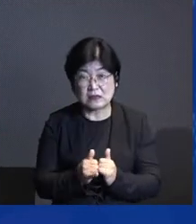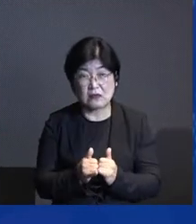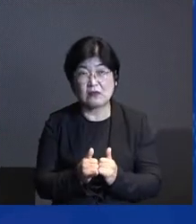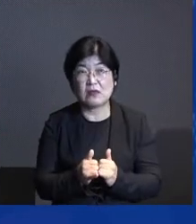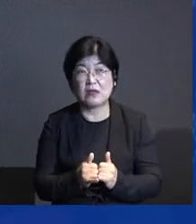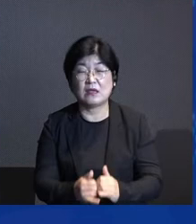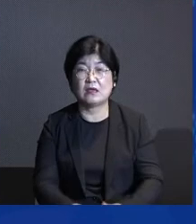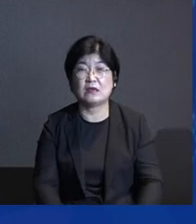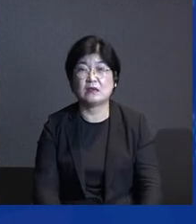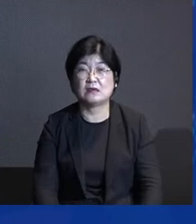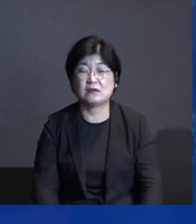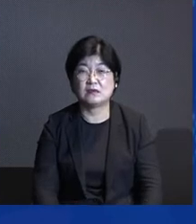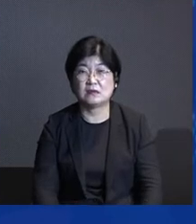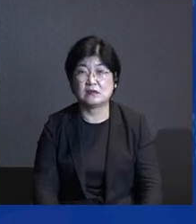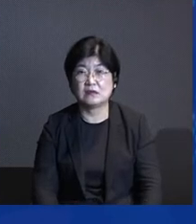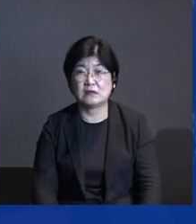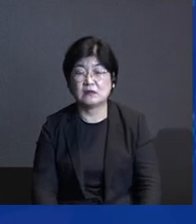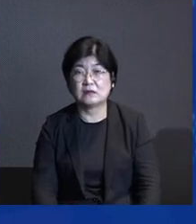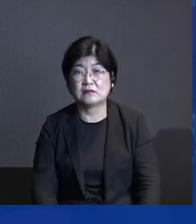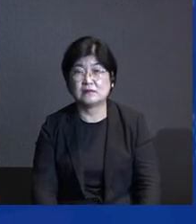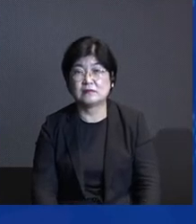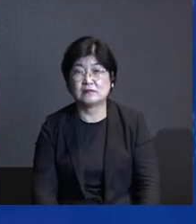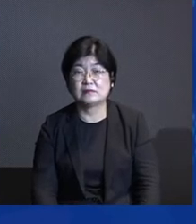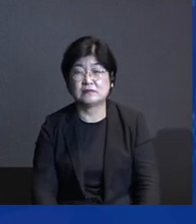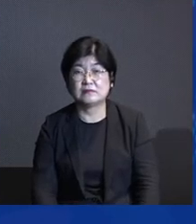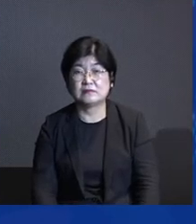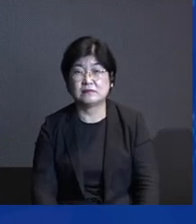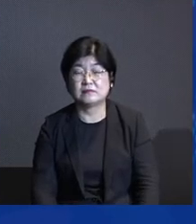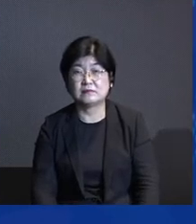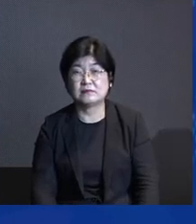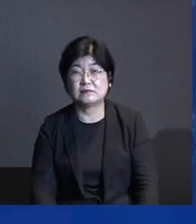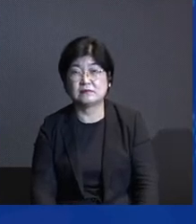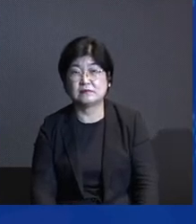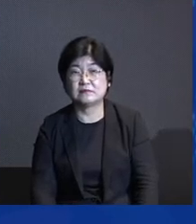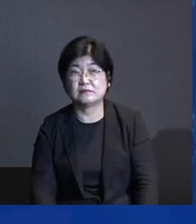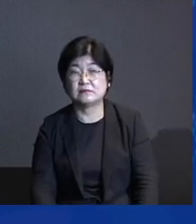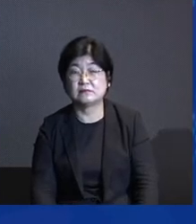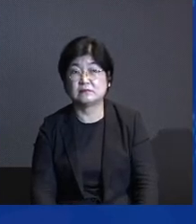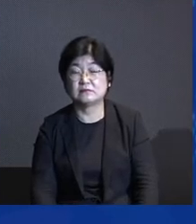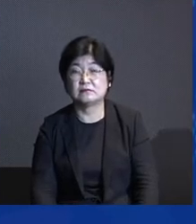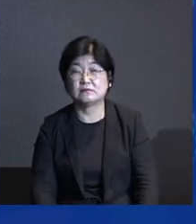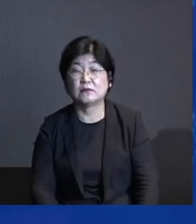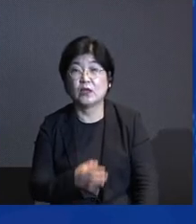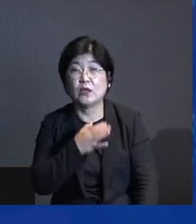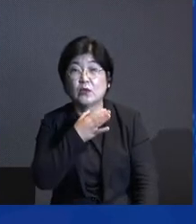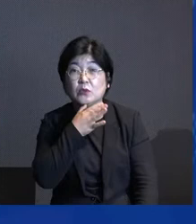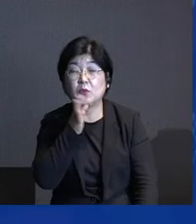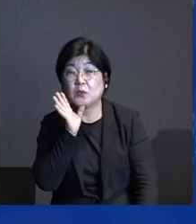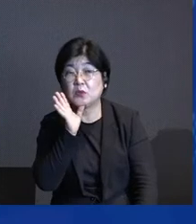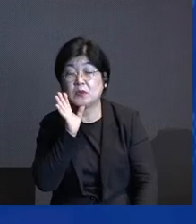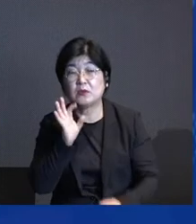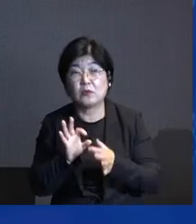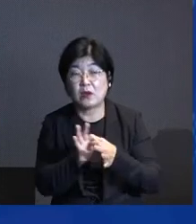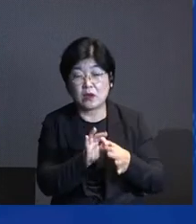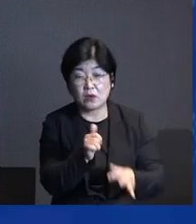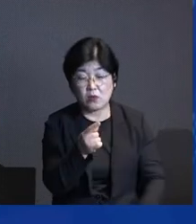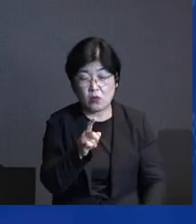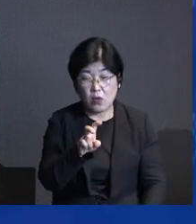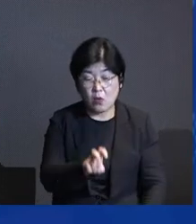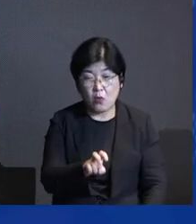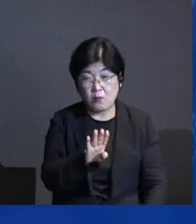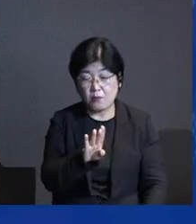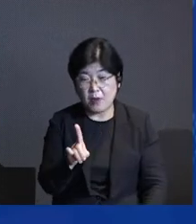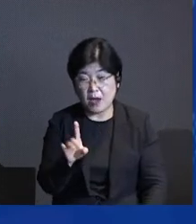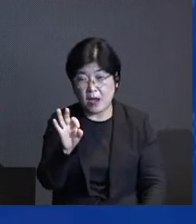group, but it is not providing enough services for the homebound groups. In addition,